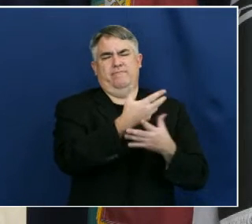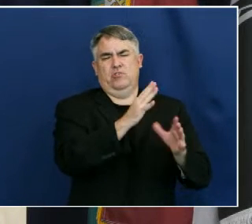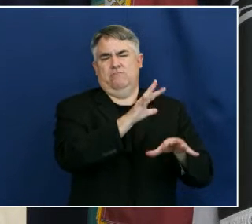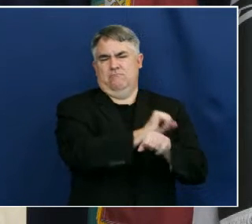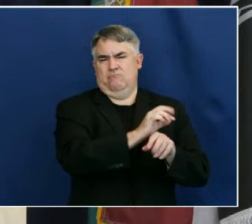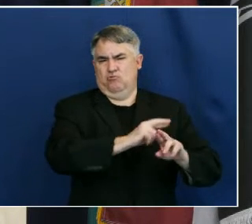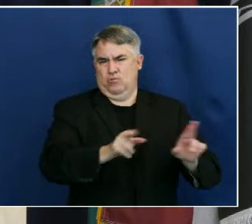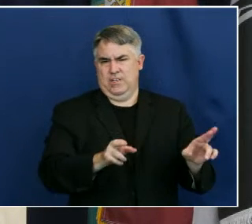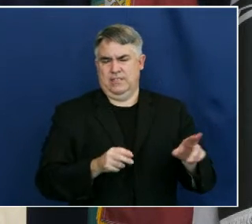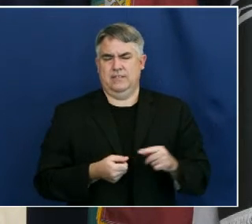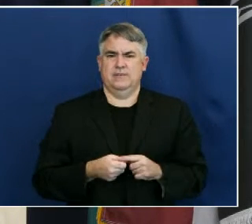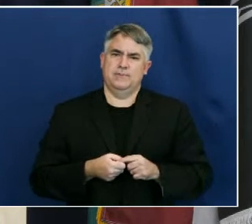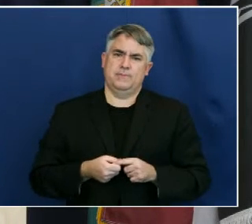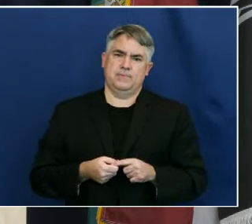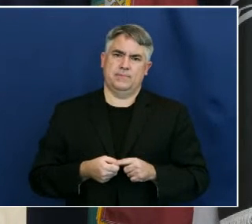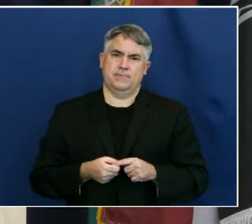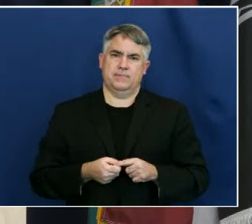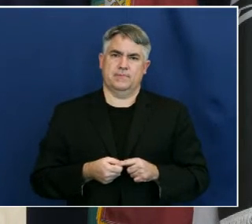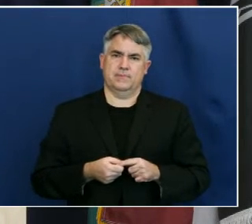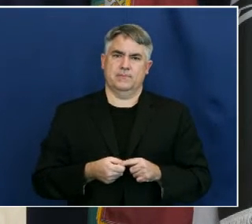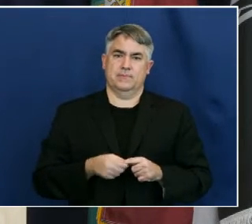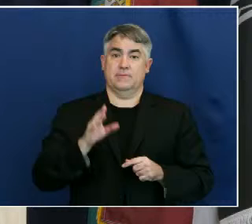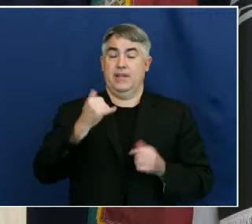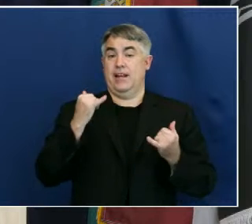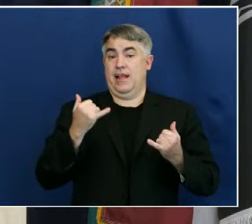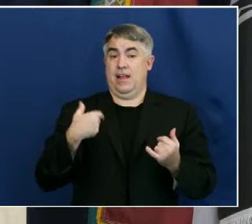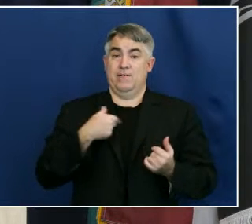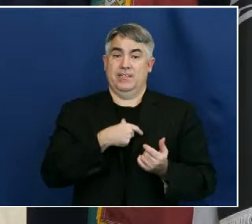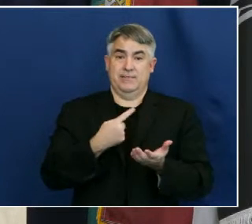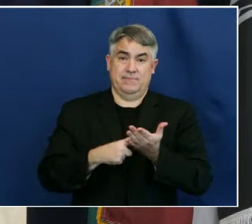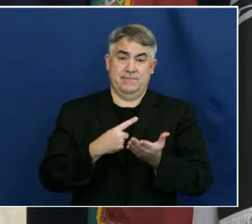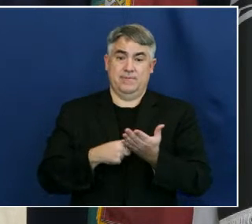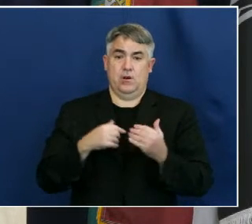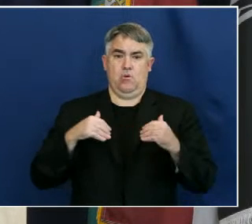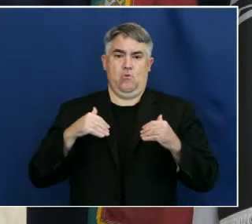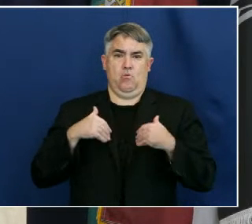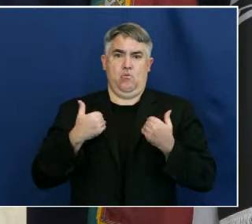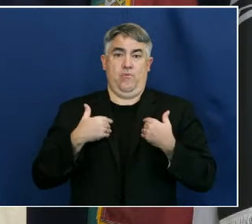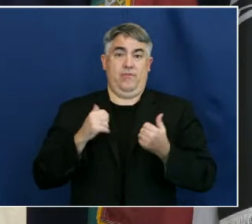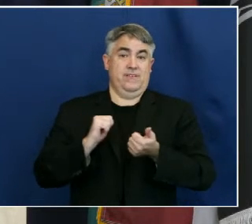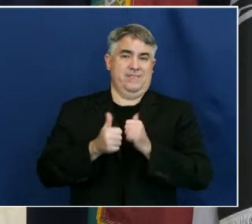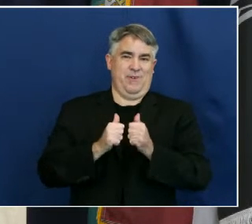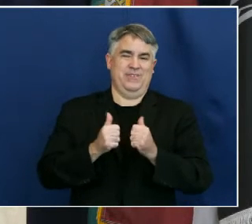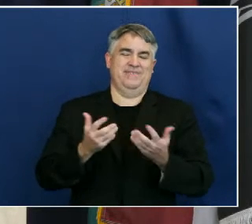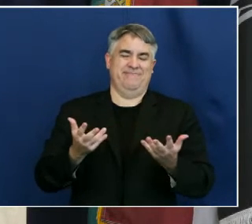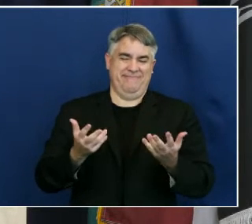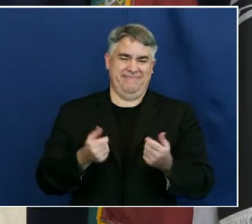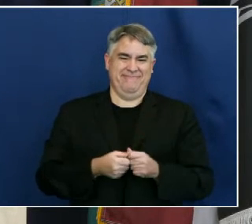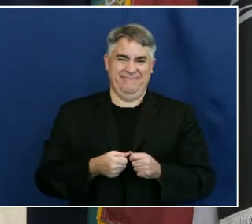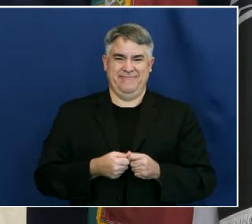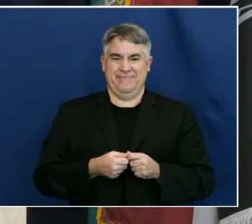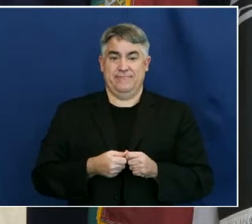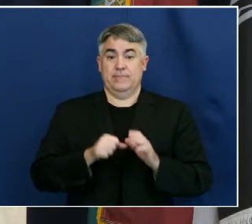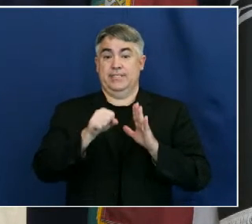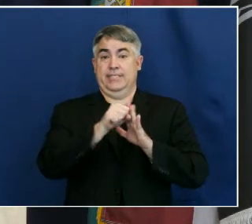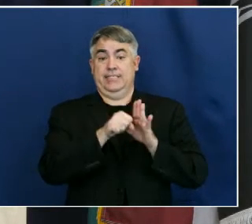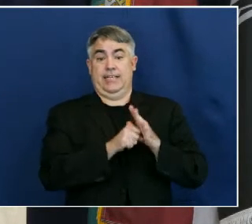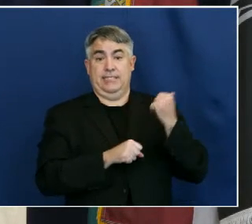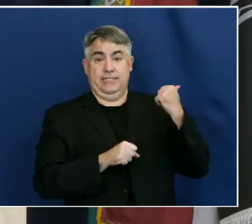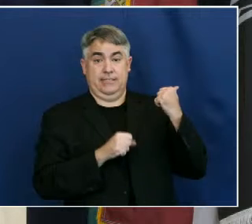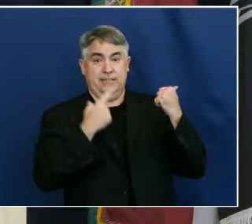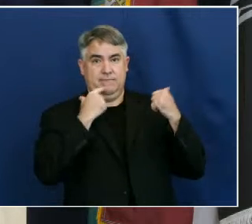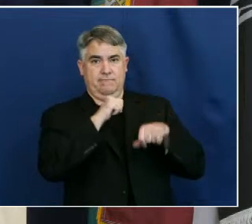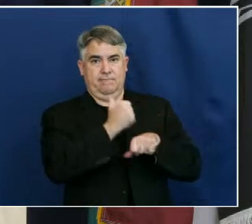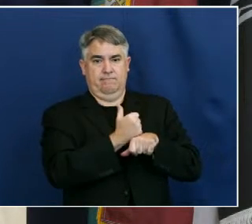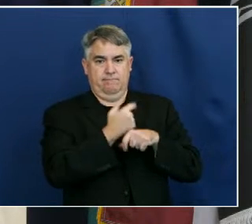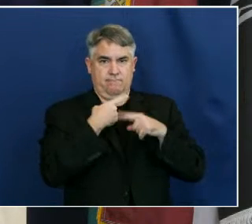headed. When it comes to youth sports, obviously the state put out revised guidance that we think is appropriate at this time with the